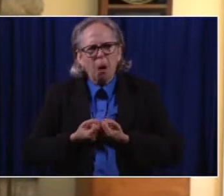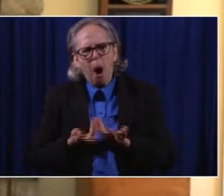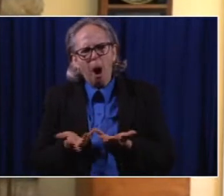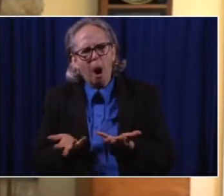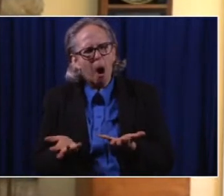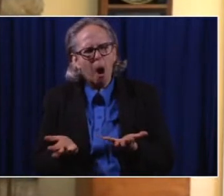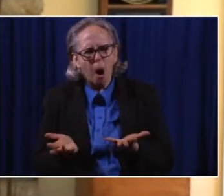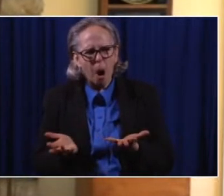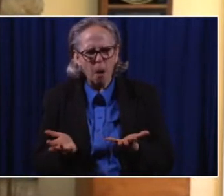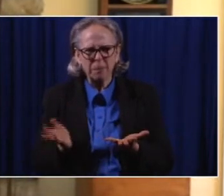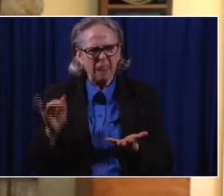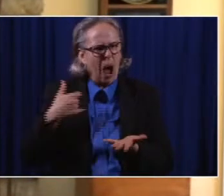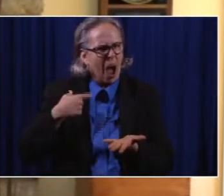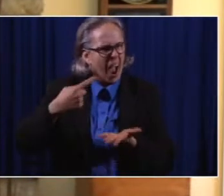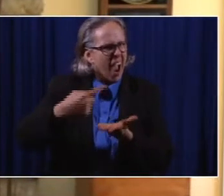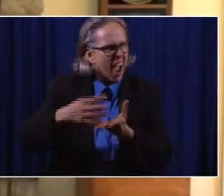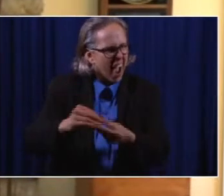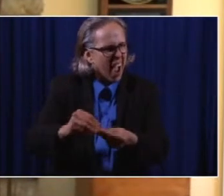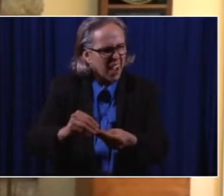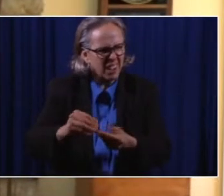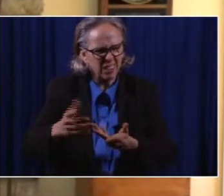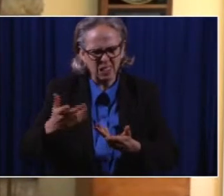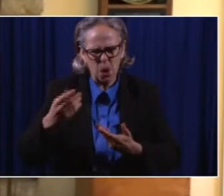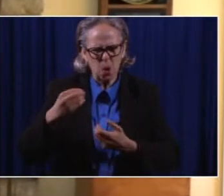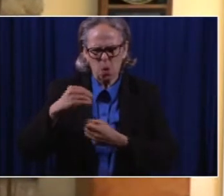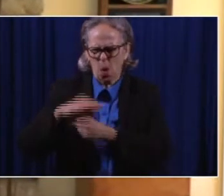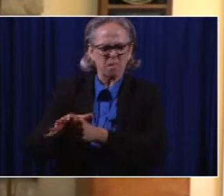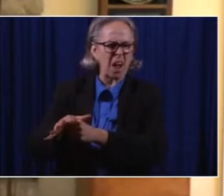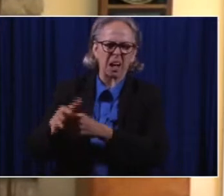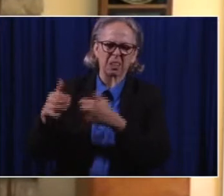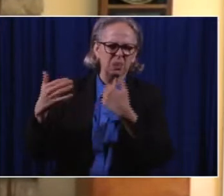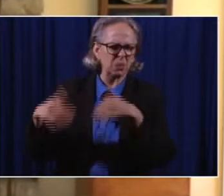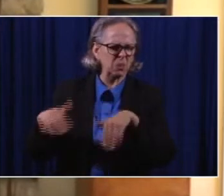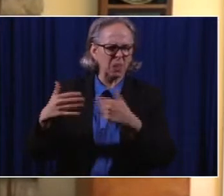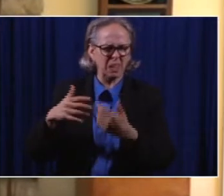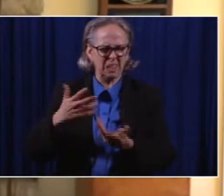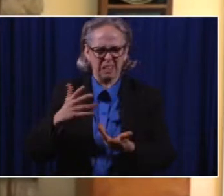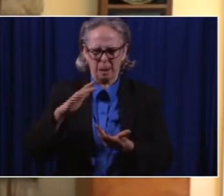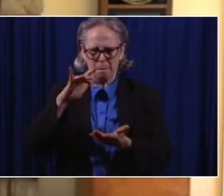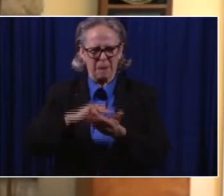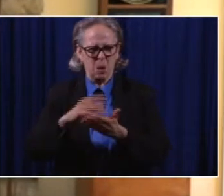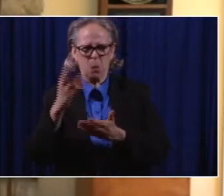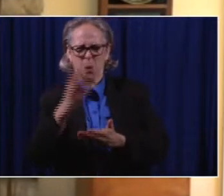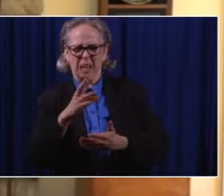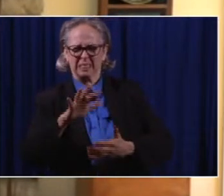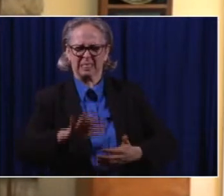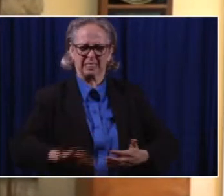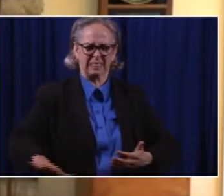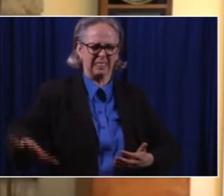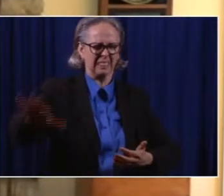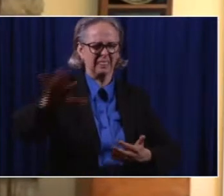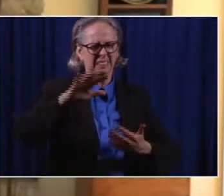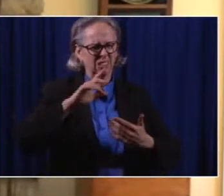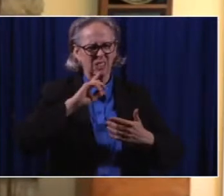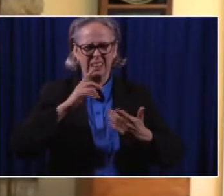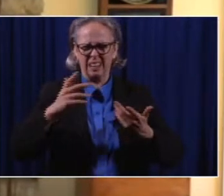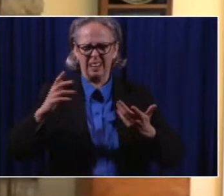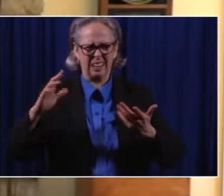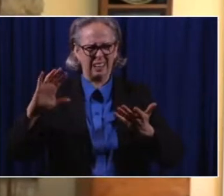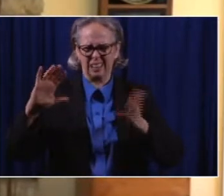of the country, and in every county in Ohio makes it very different than it was in the spring and in the summer.